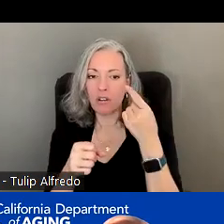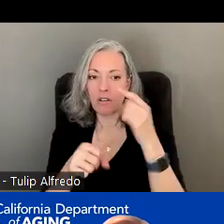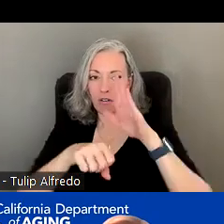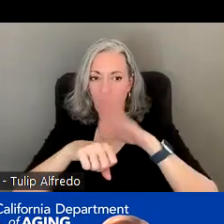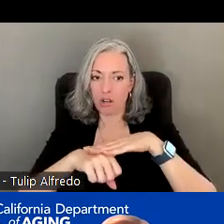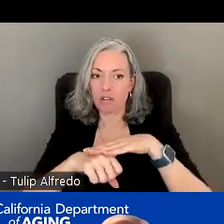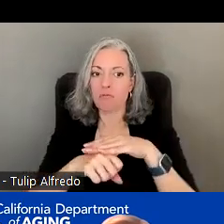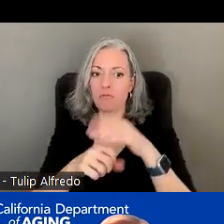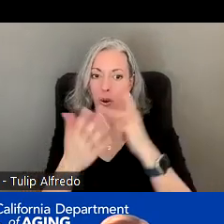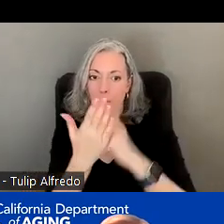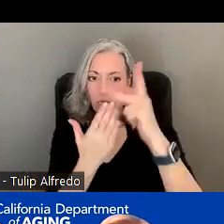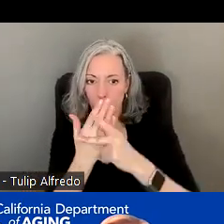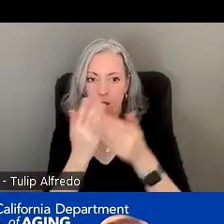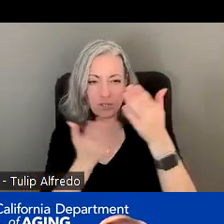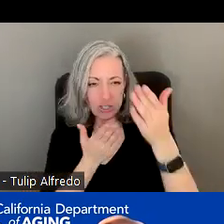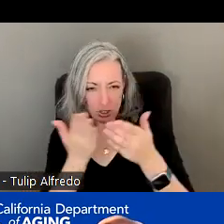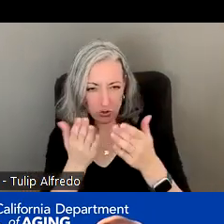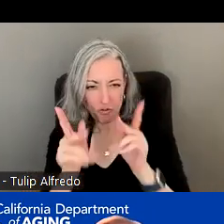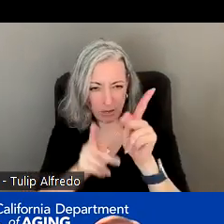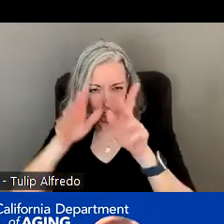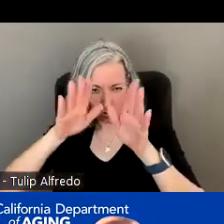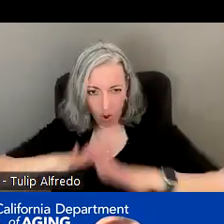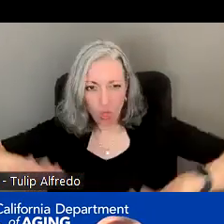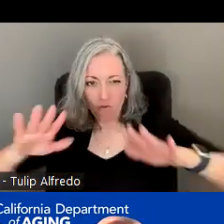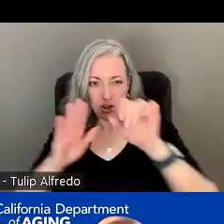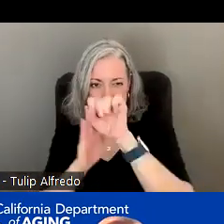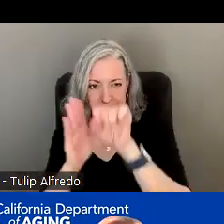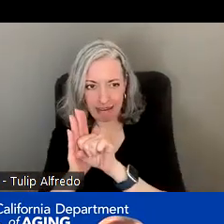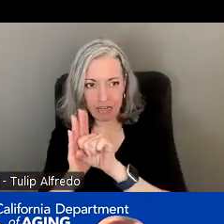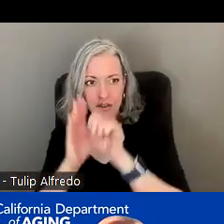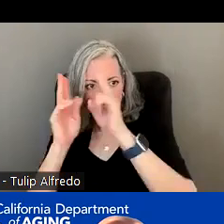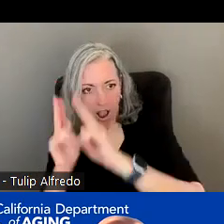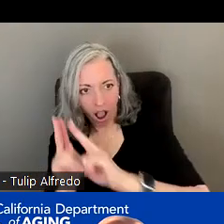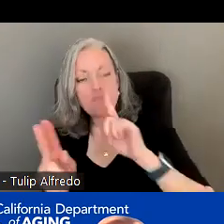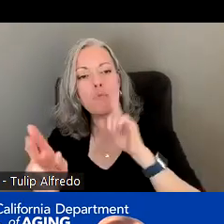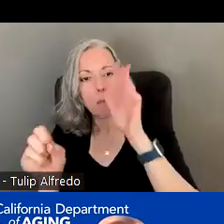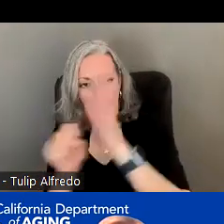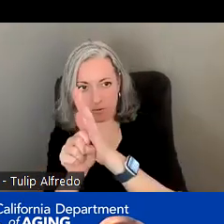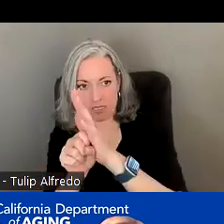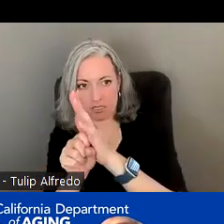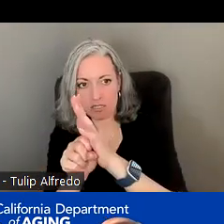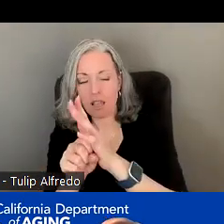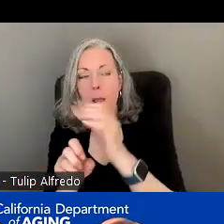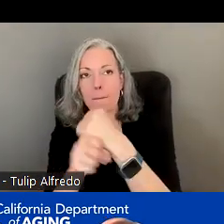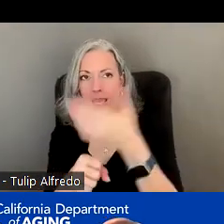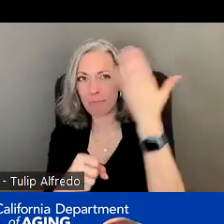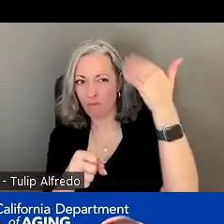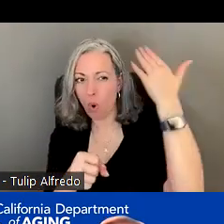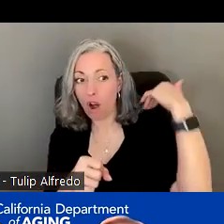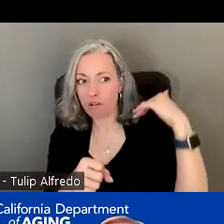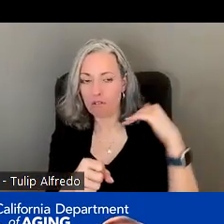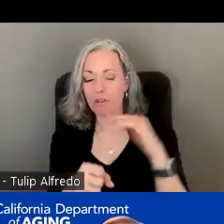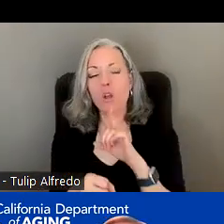most vulnerable members of our state and honored commitments that had been made in prior budget years. We are